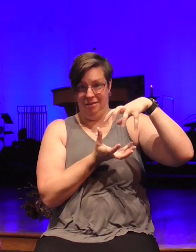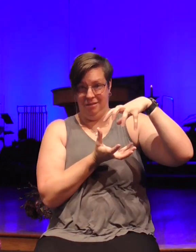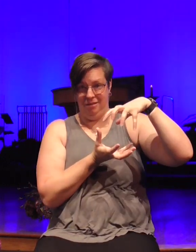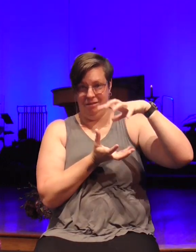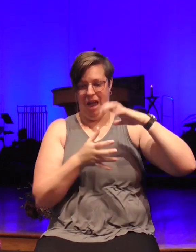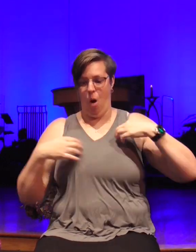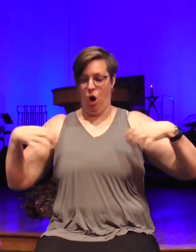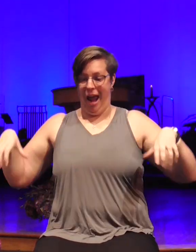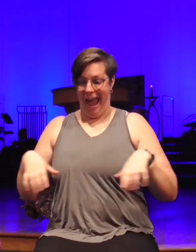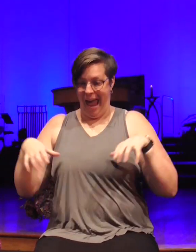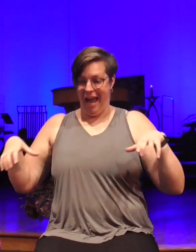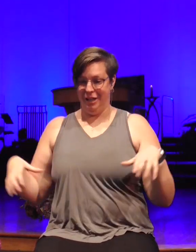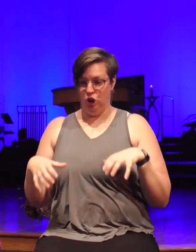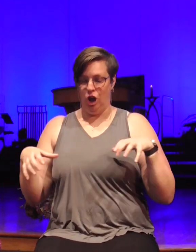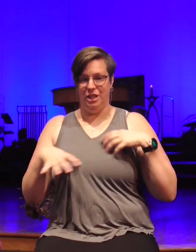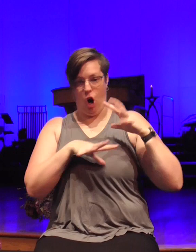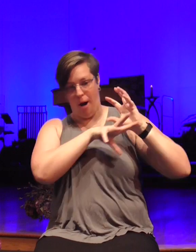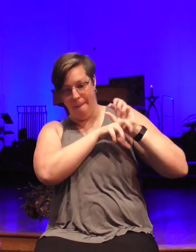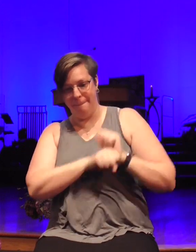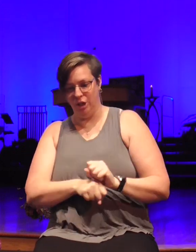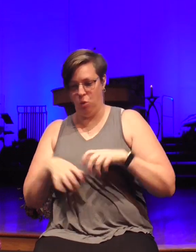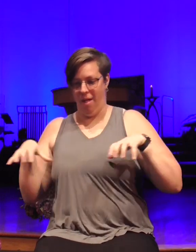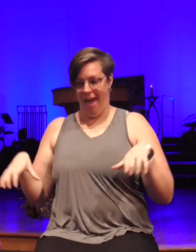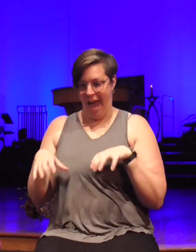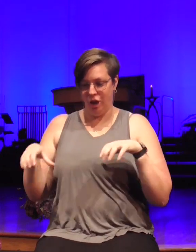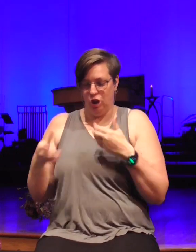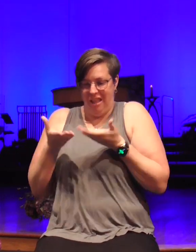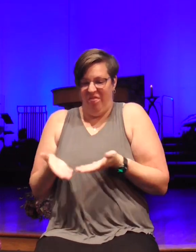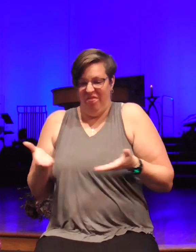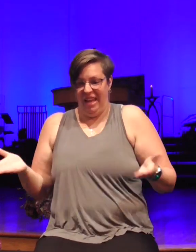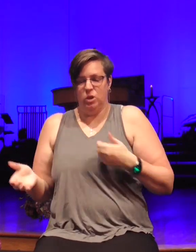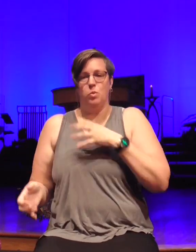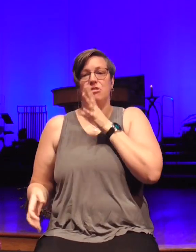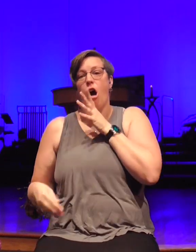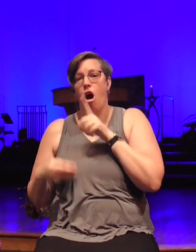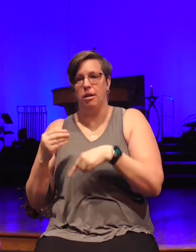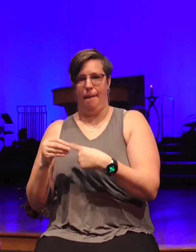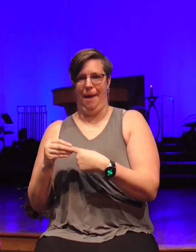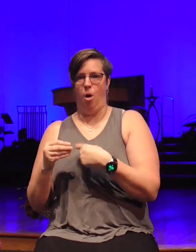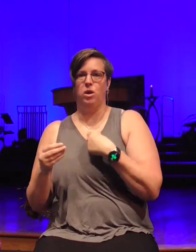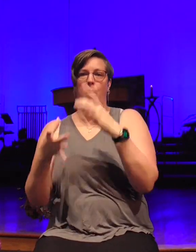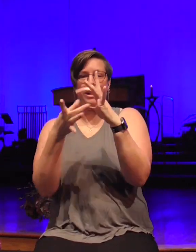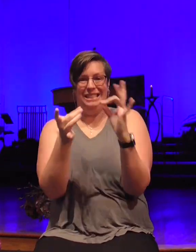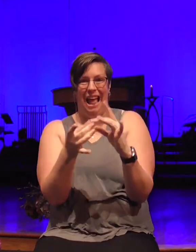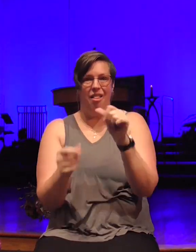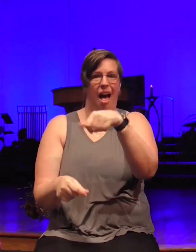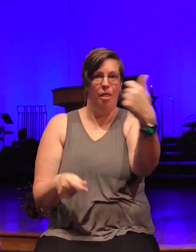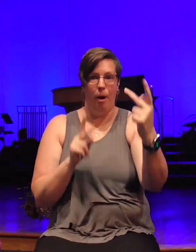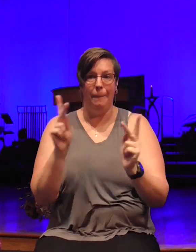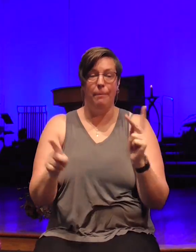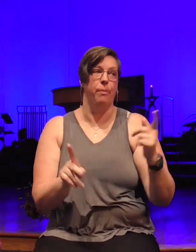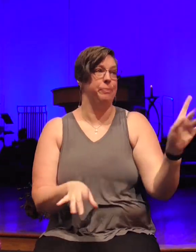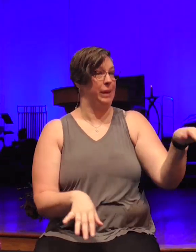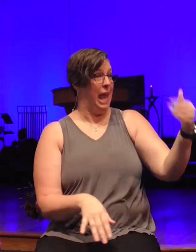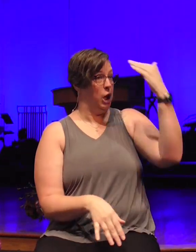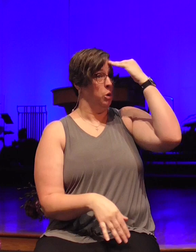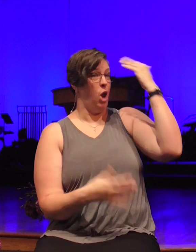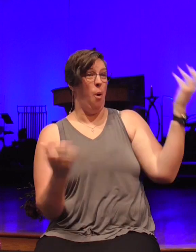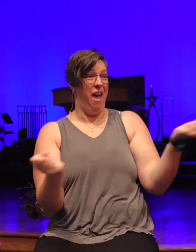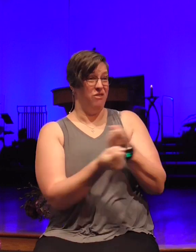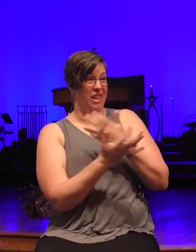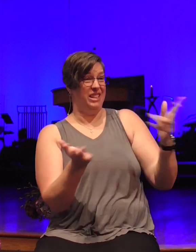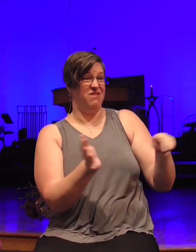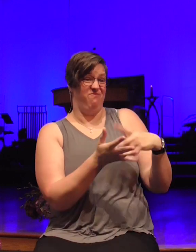take, habitual actions, habitual things we talk about and we tell other people about. Well, you know, it's all falling